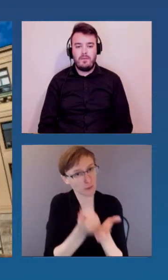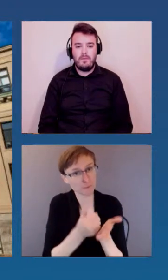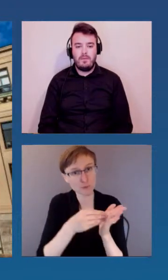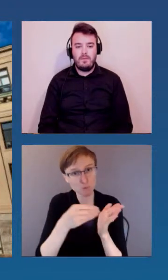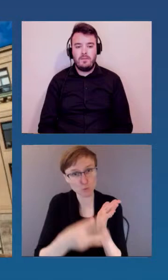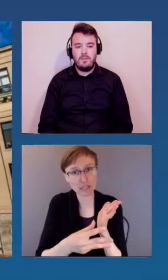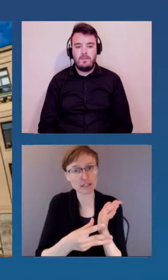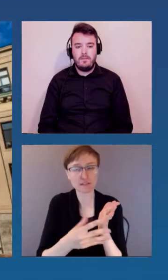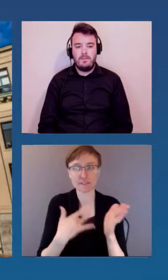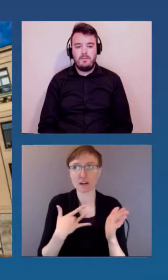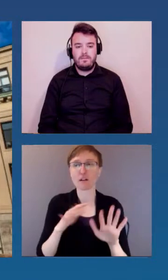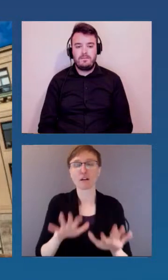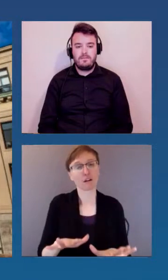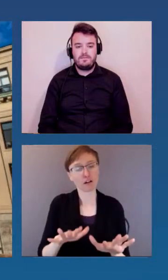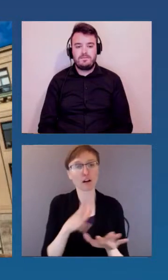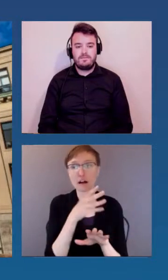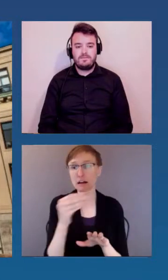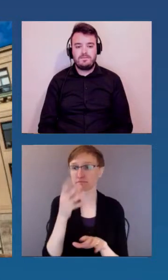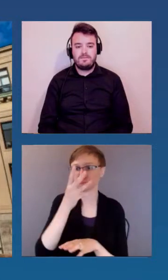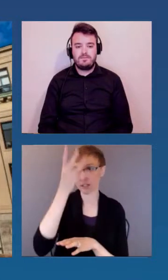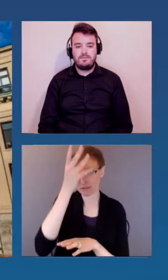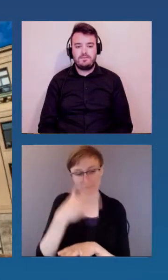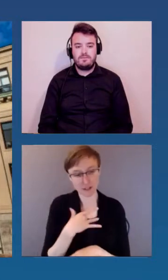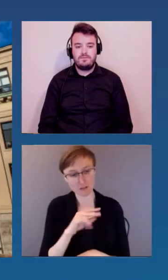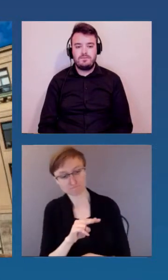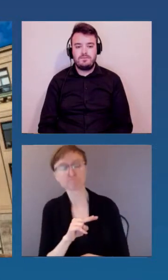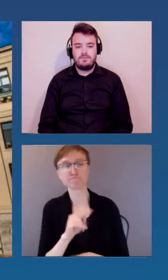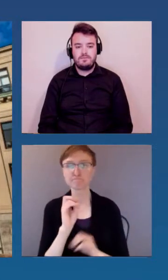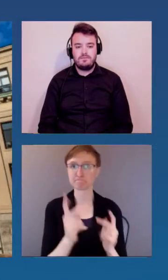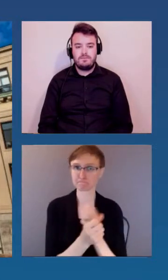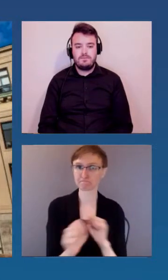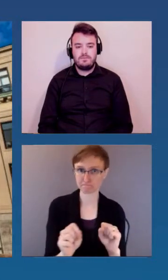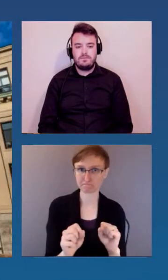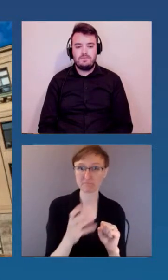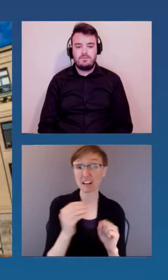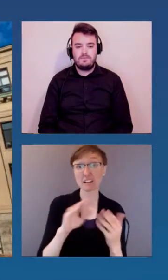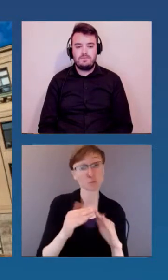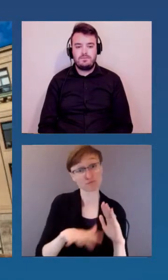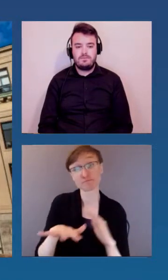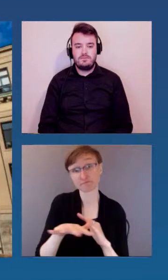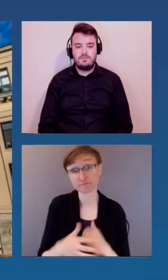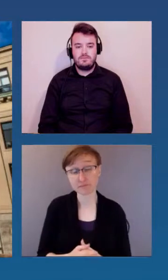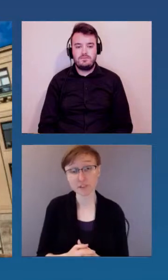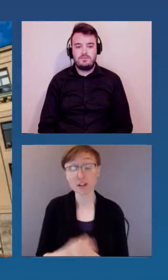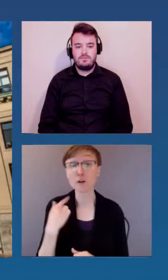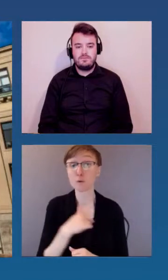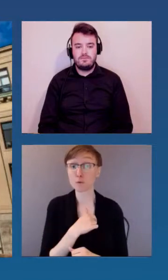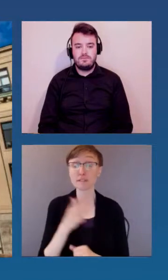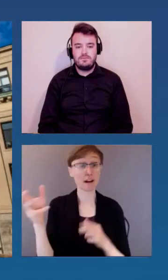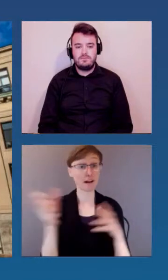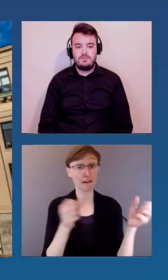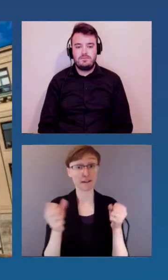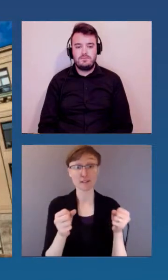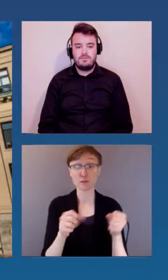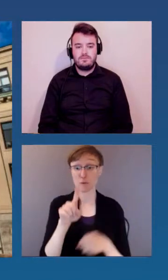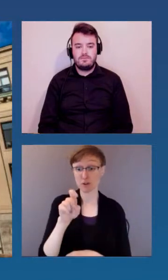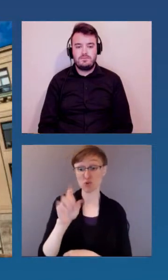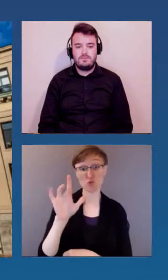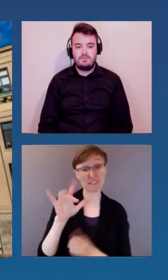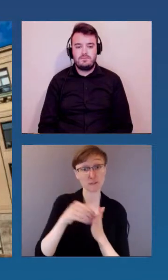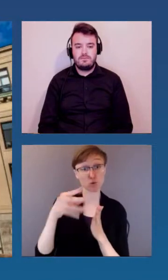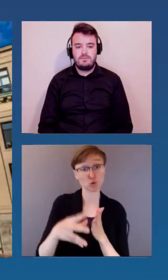possible pour nos étudiants et pour les membres de nos personnels de se faire tester sur place. Ça va commencer